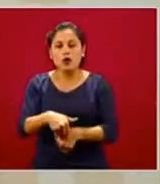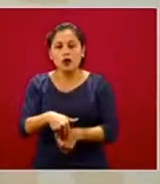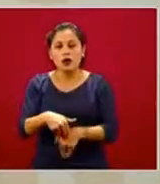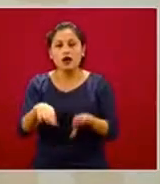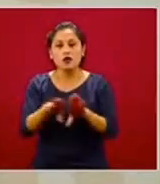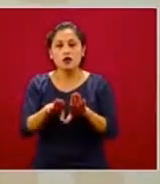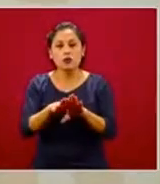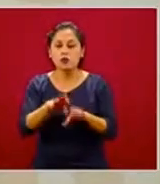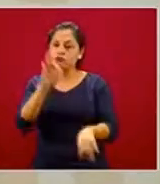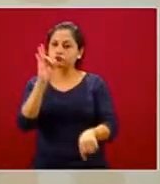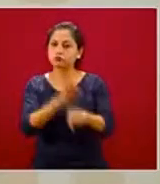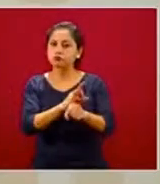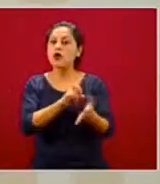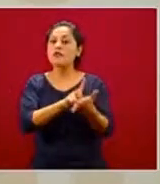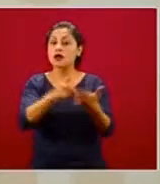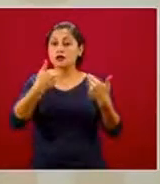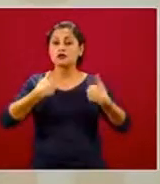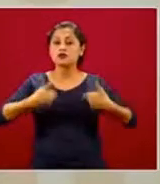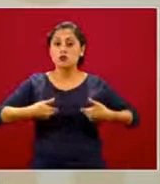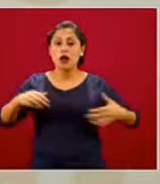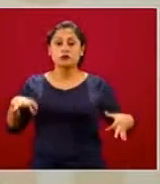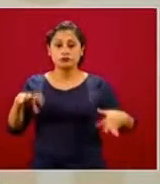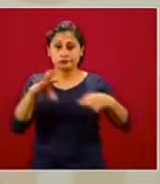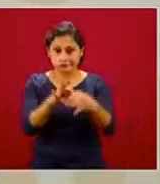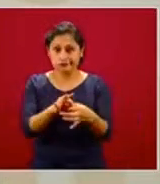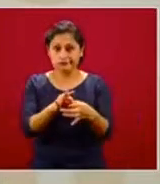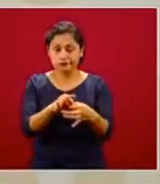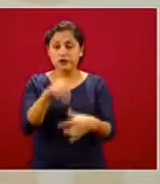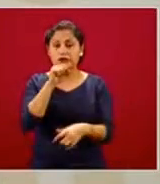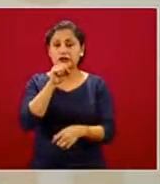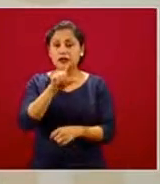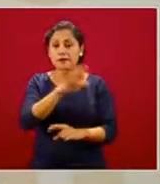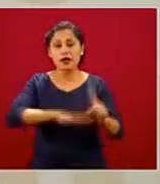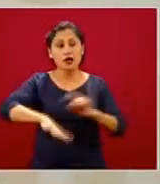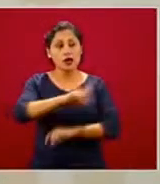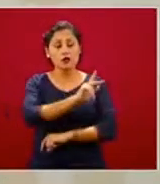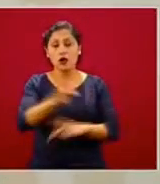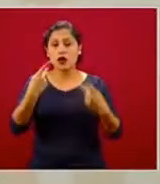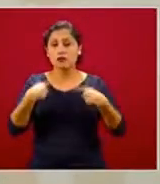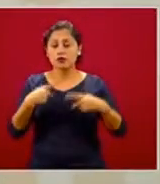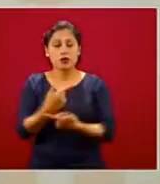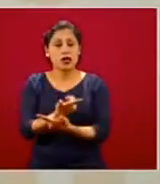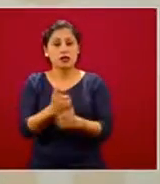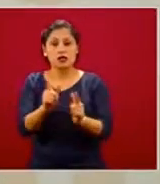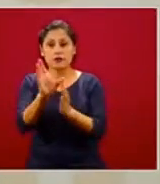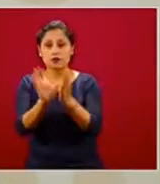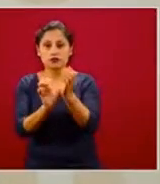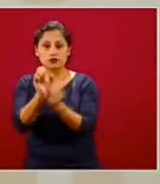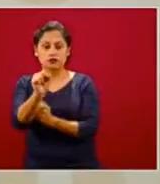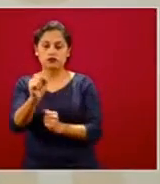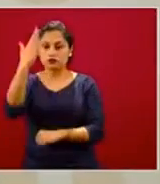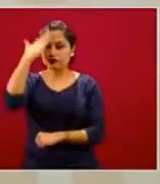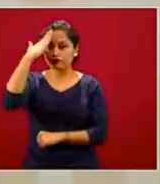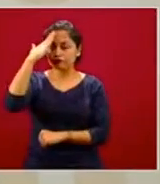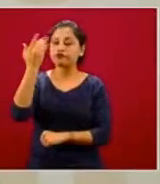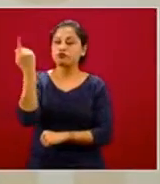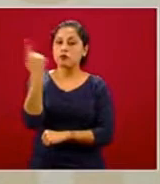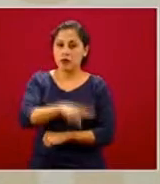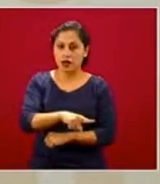estrictamente los derechos humanos y las strictly in libertades compliance and civiles in consagradas por la observance of Constitución. human Entonces, and nadie podría constitutional invocar